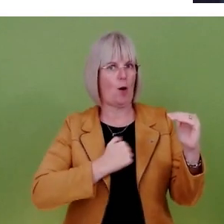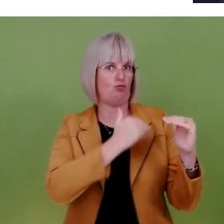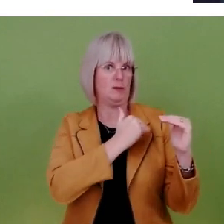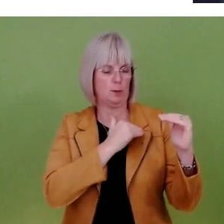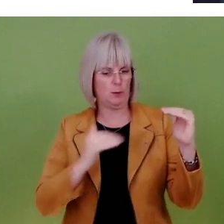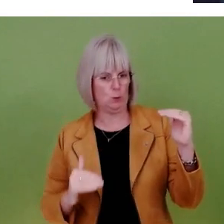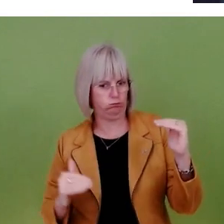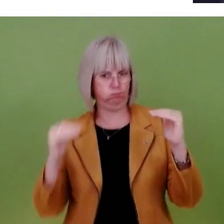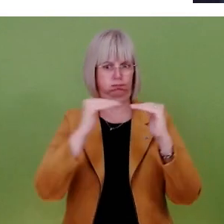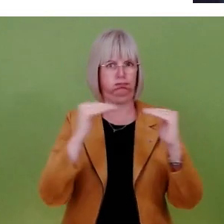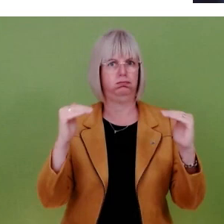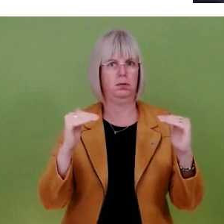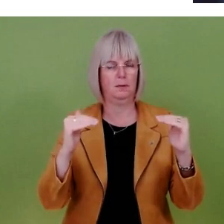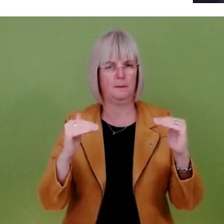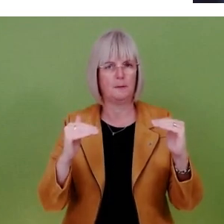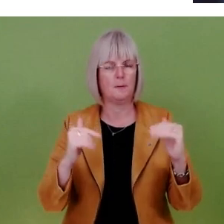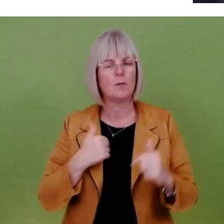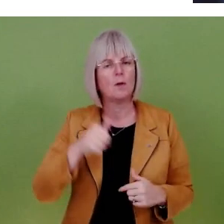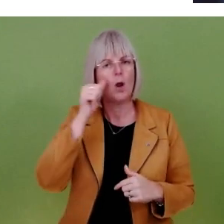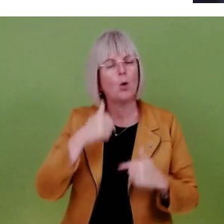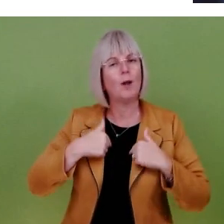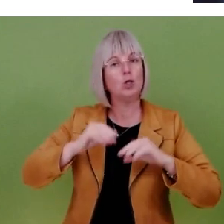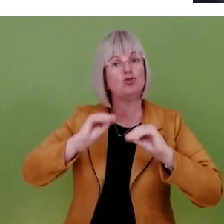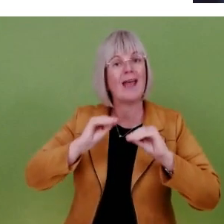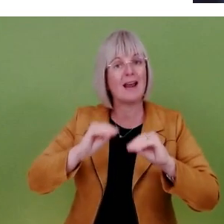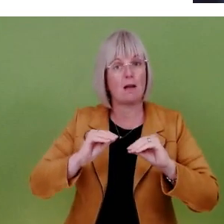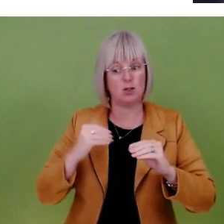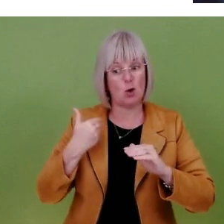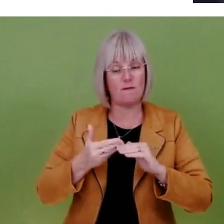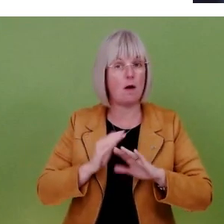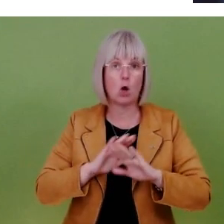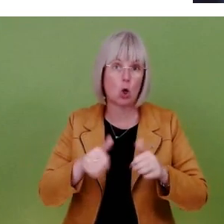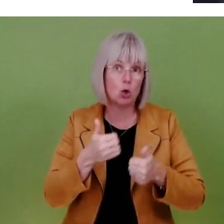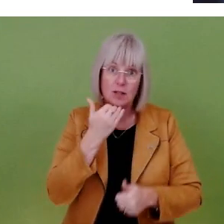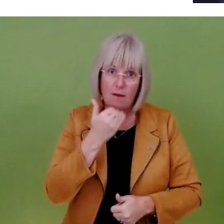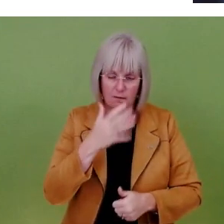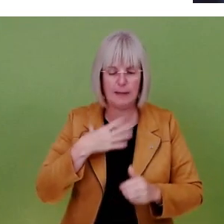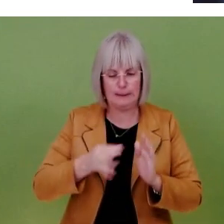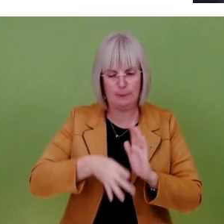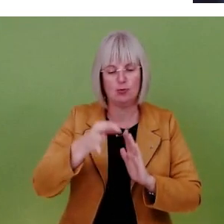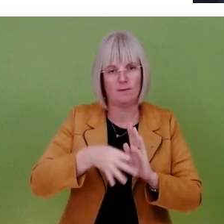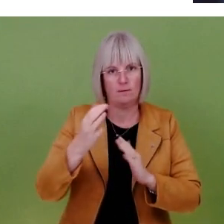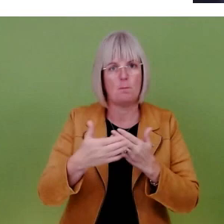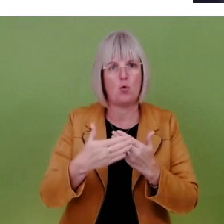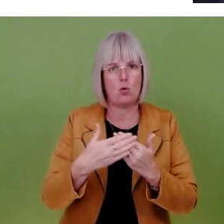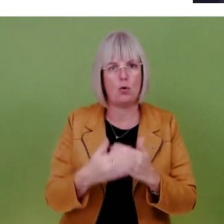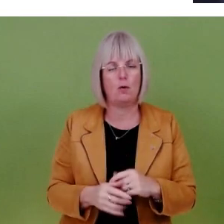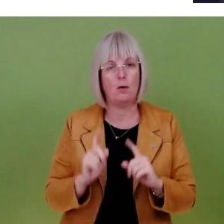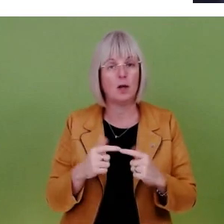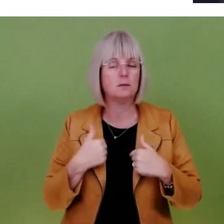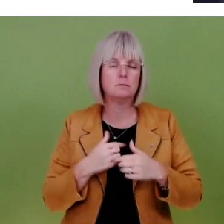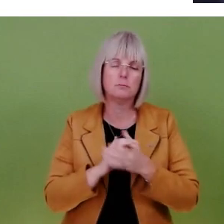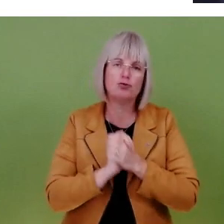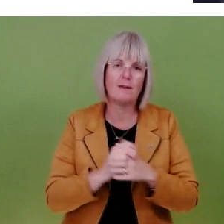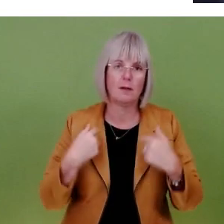and I know that we need to improve. So, as I say, very grateful to be here today to hear from you all,